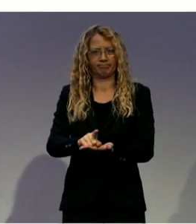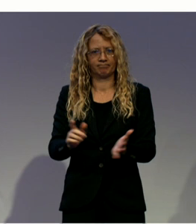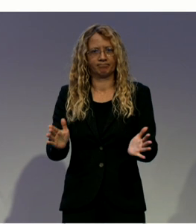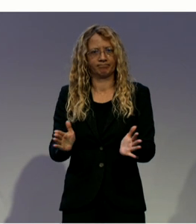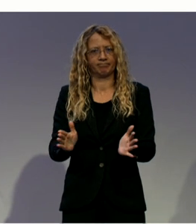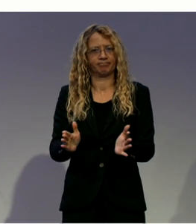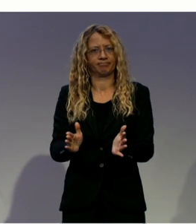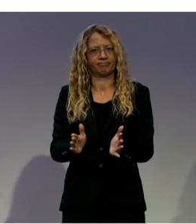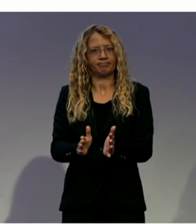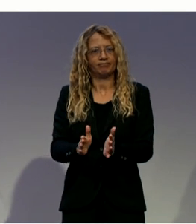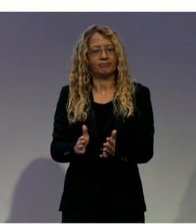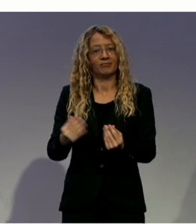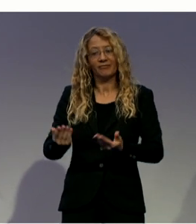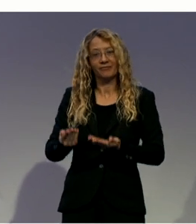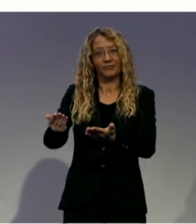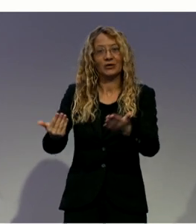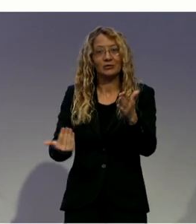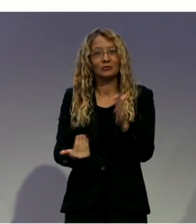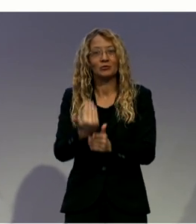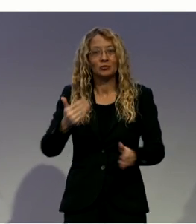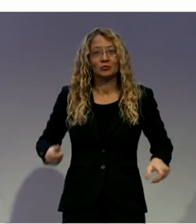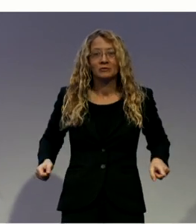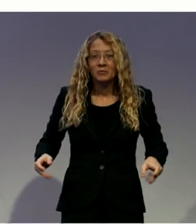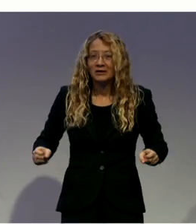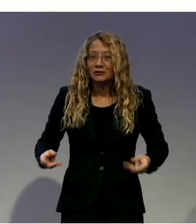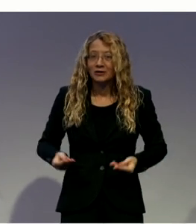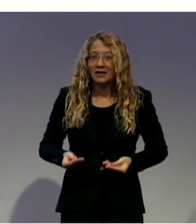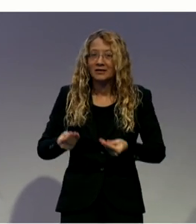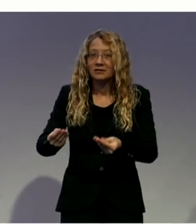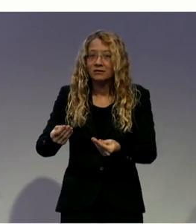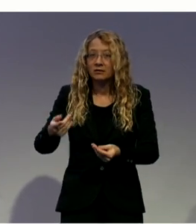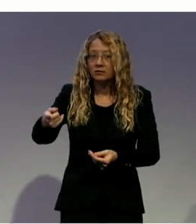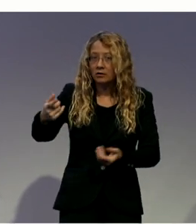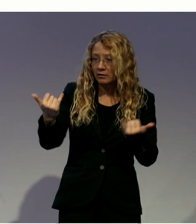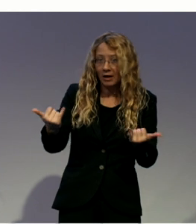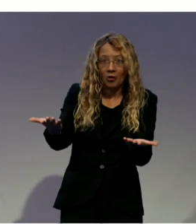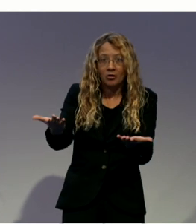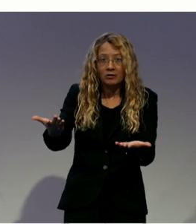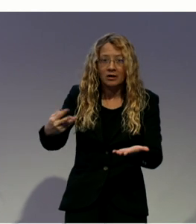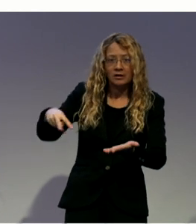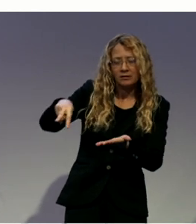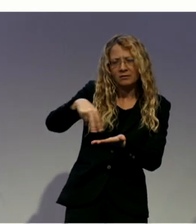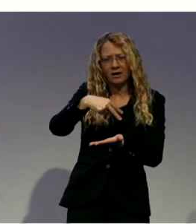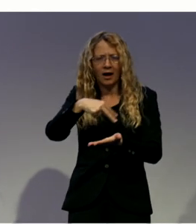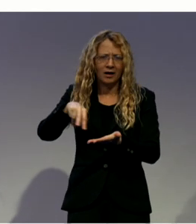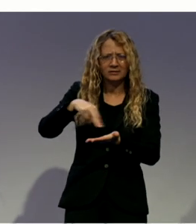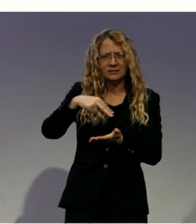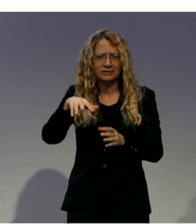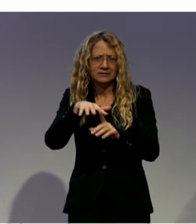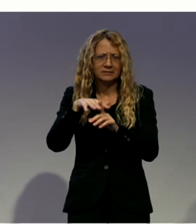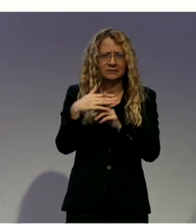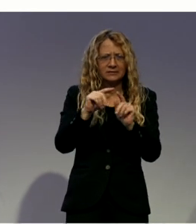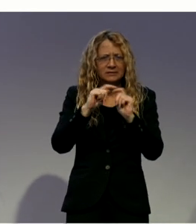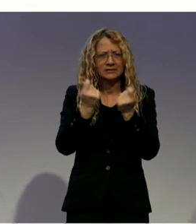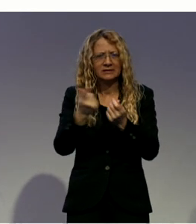championship, and he's a team leader with contemporary dancing team, the first contemporary dancing team in Egypt. Let me